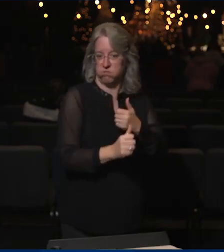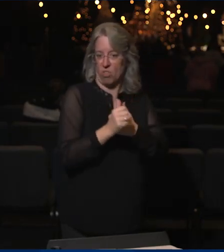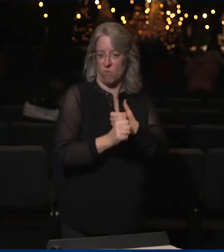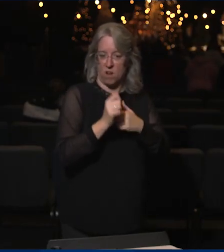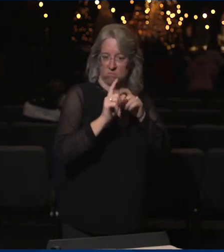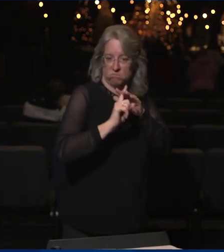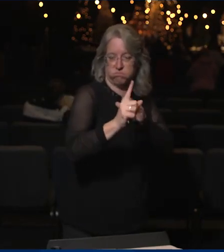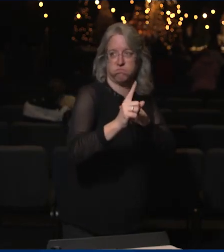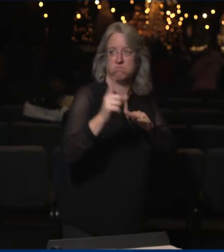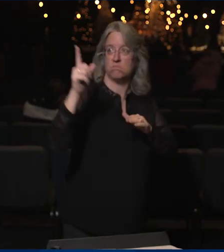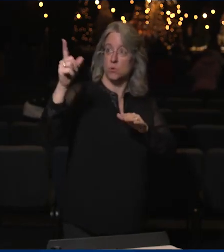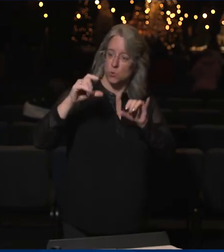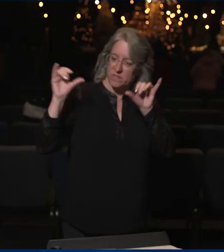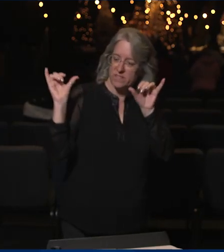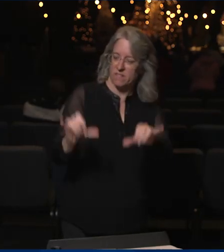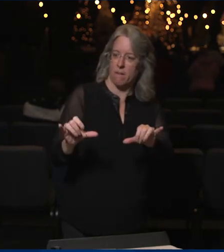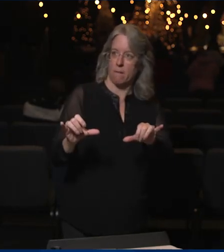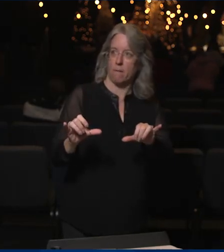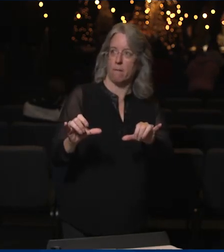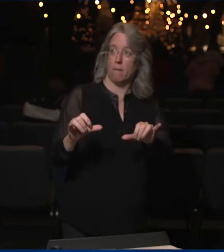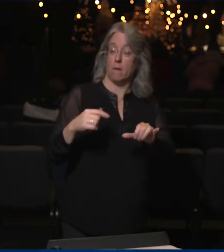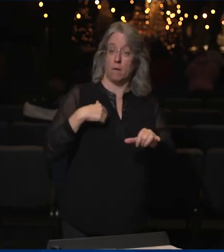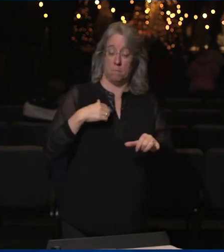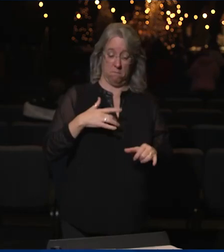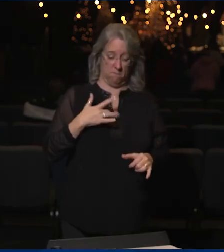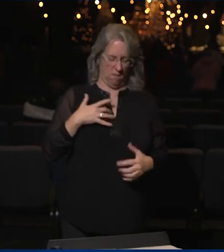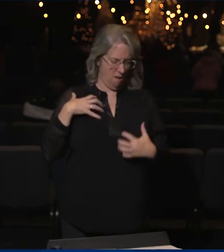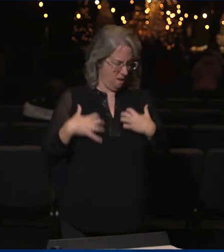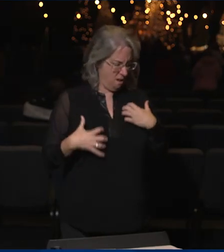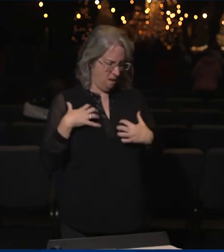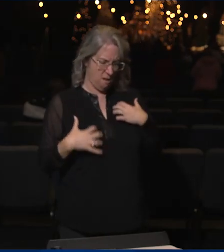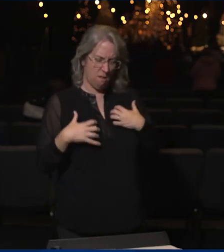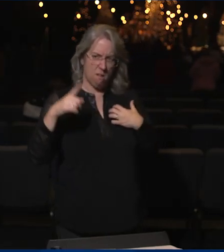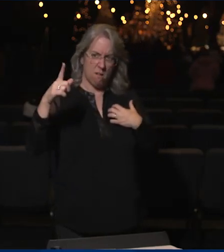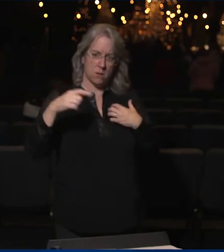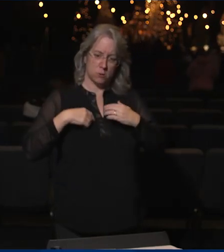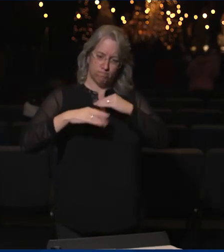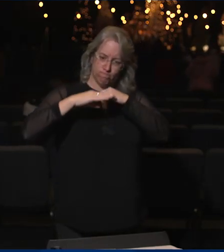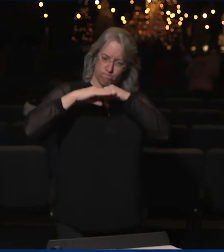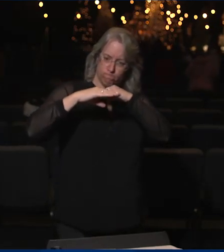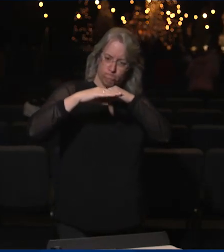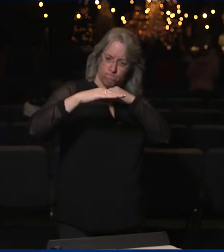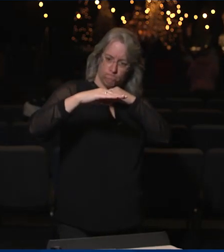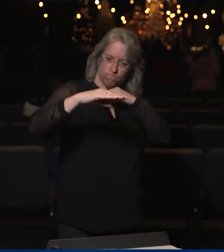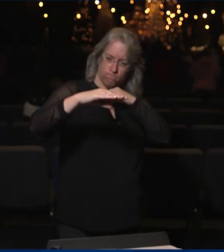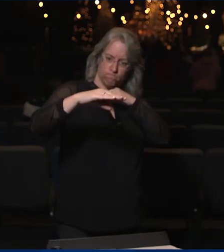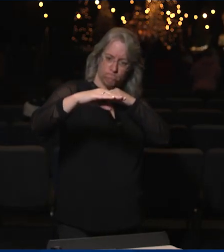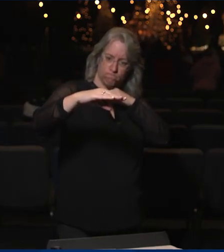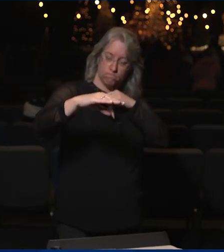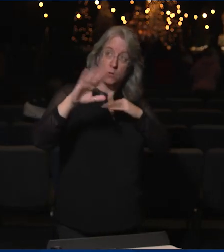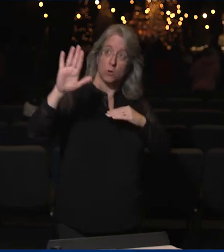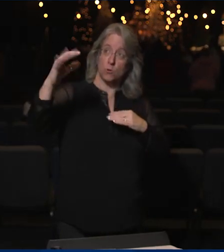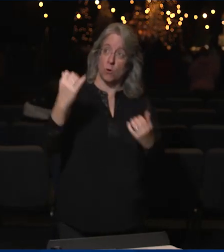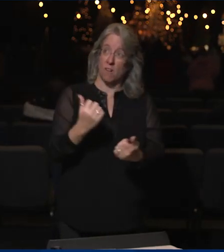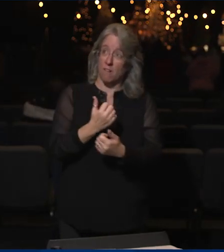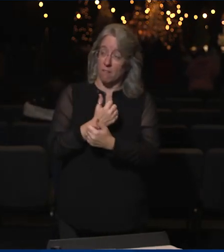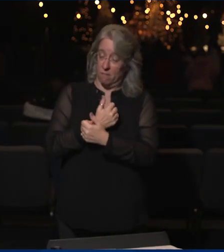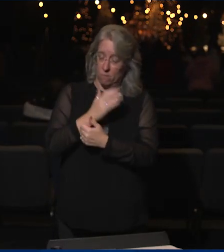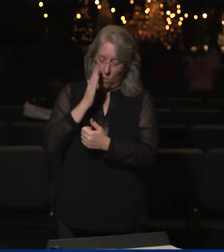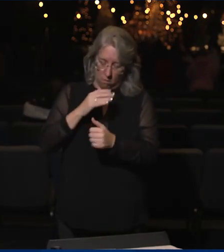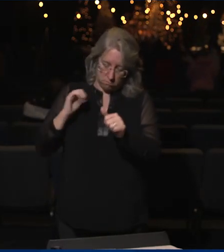to. You are steady when I can't be still. Your love finds